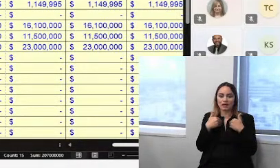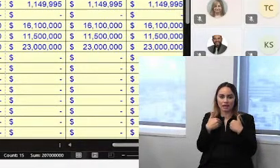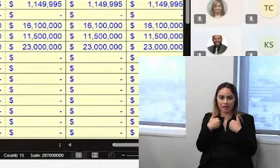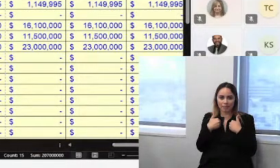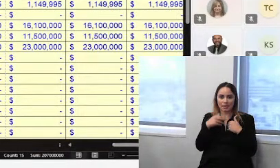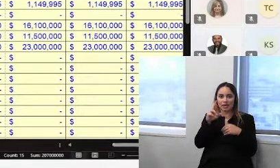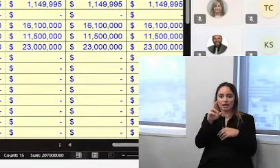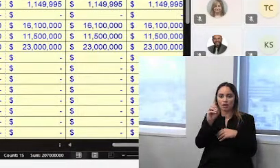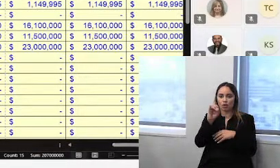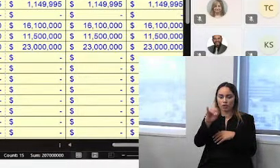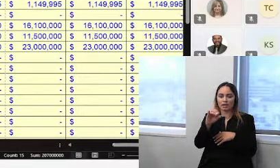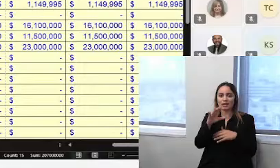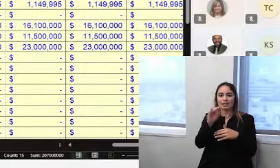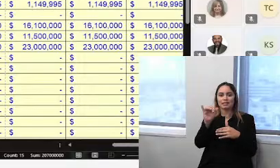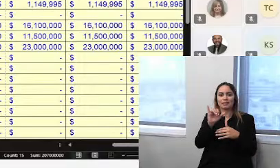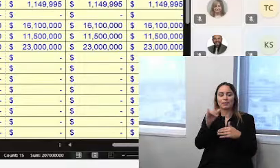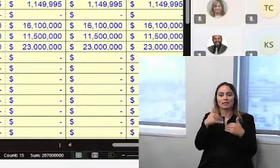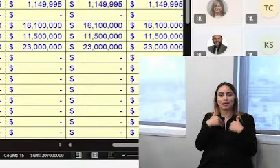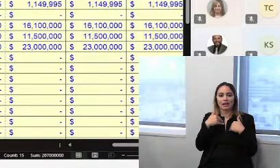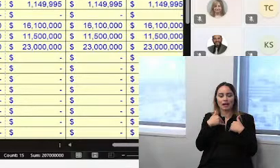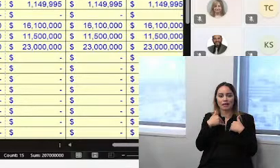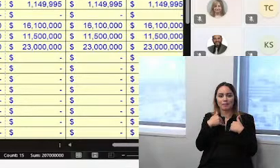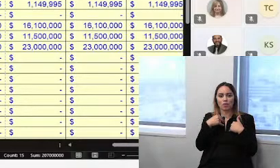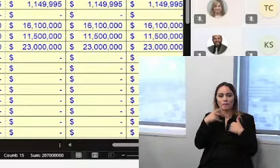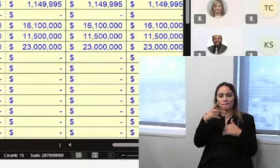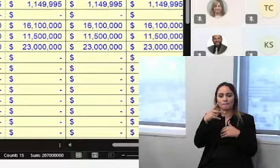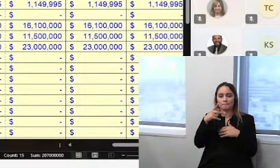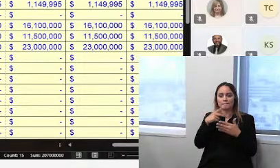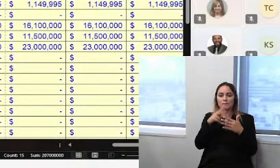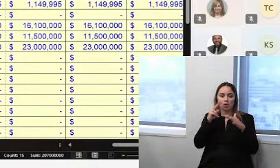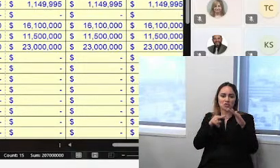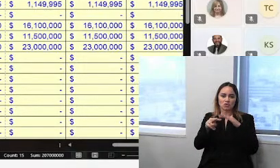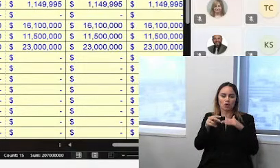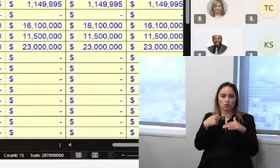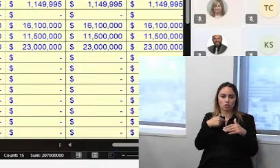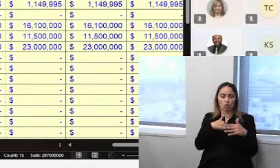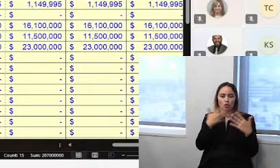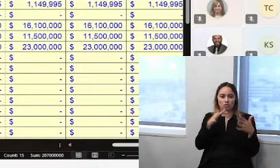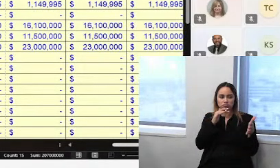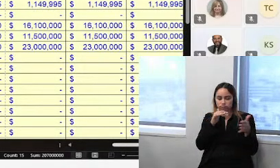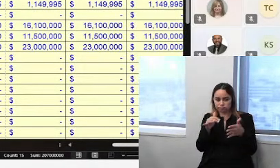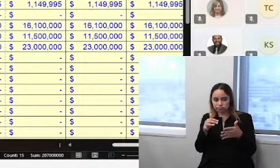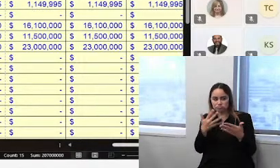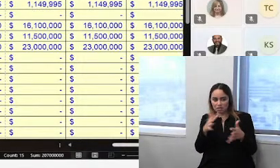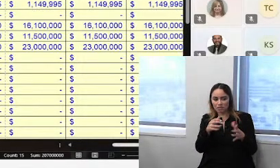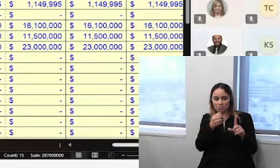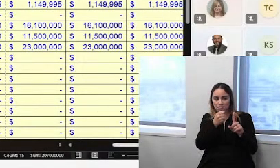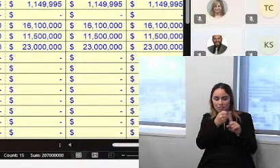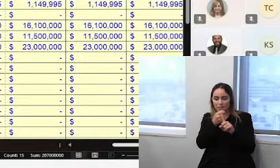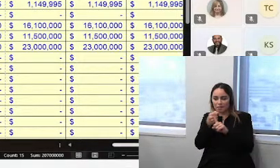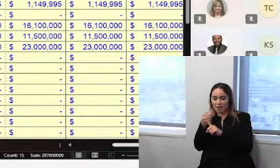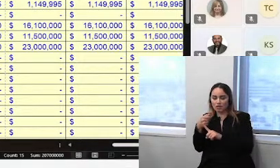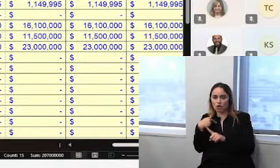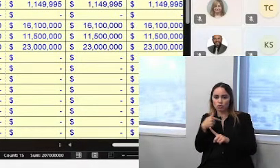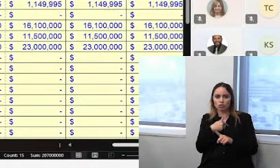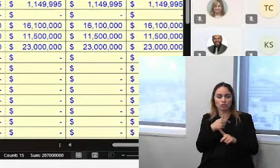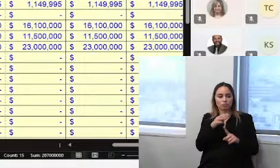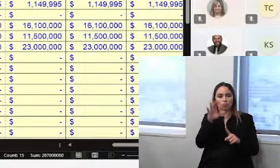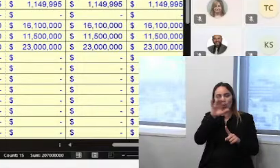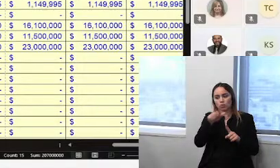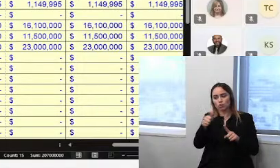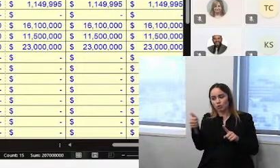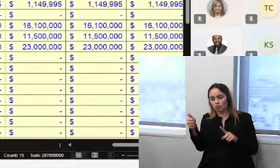we have done studies and we have determined the impact, and there are others that we are projecting as we continue seeing 40,000 of these a year. Then